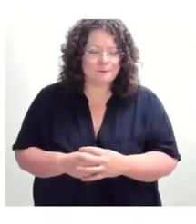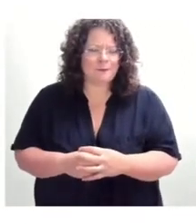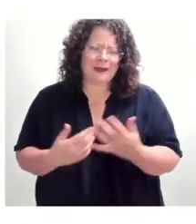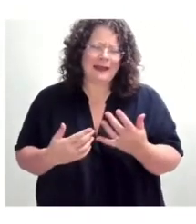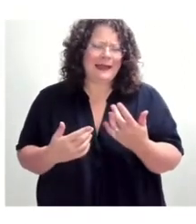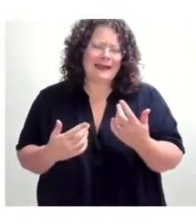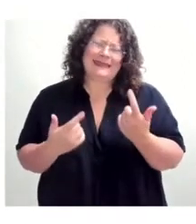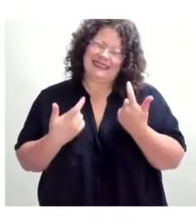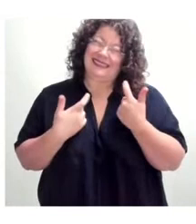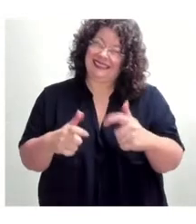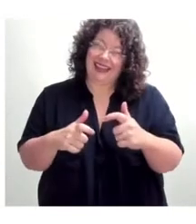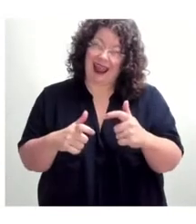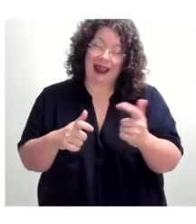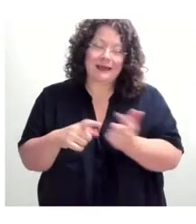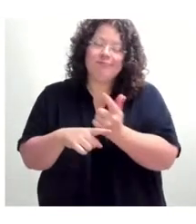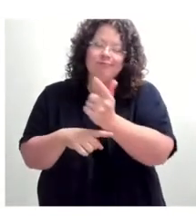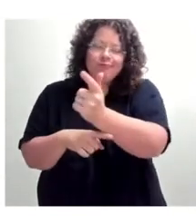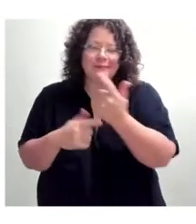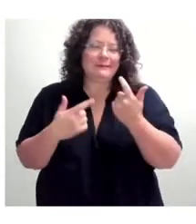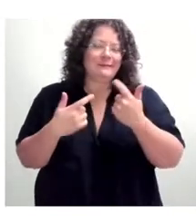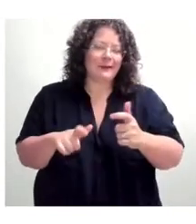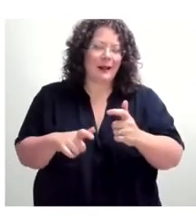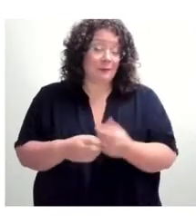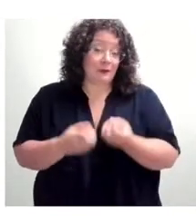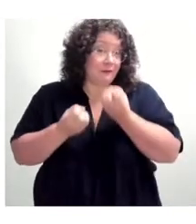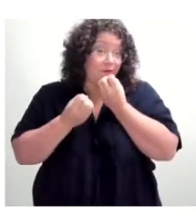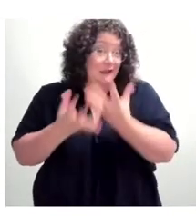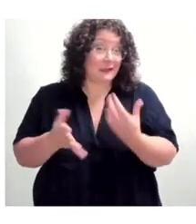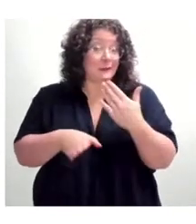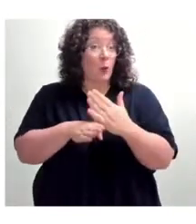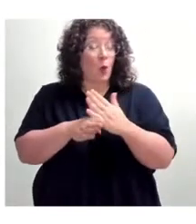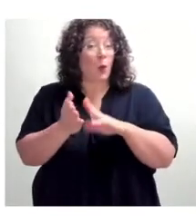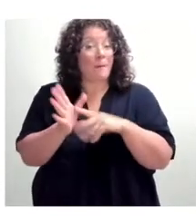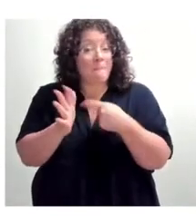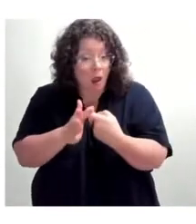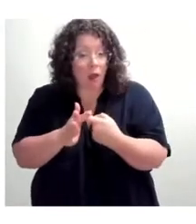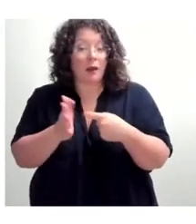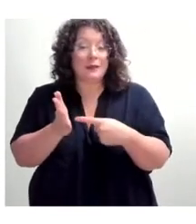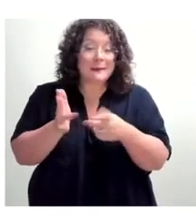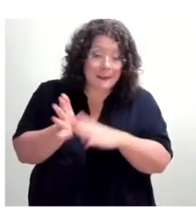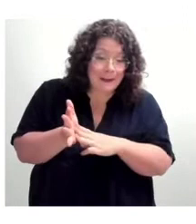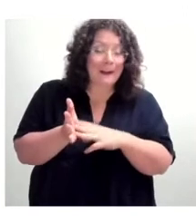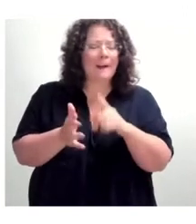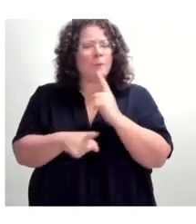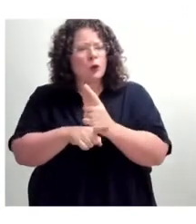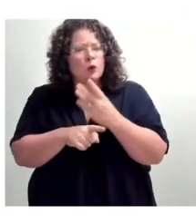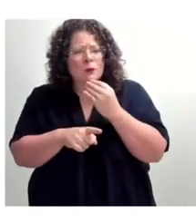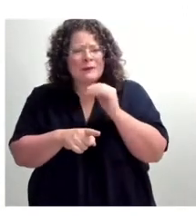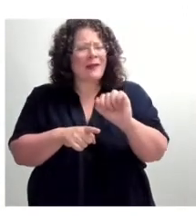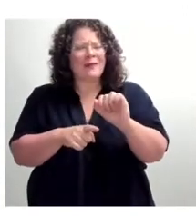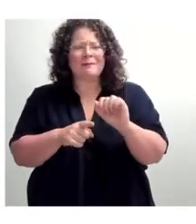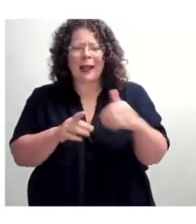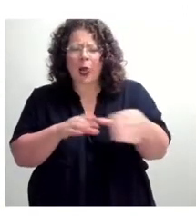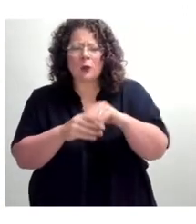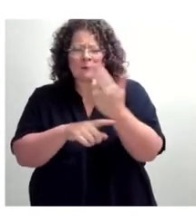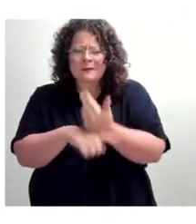Inclusive Design Laboratory to stretch our thinking on how we can make our products and brands much more accessible. But it is still a long way up. It's